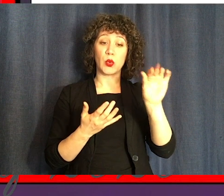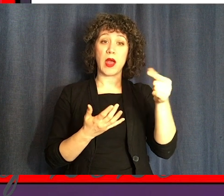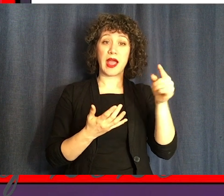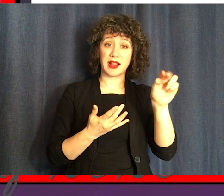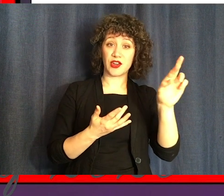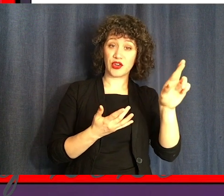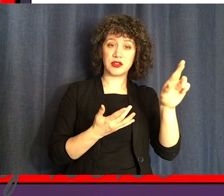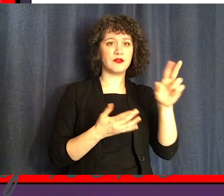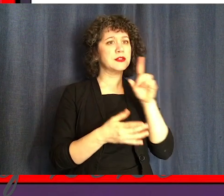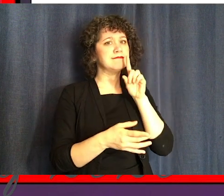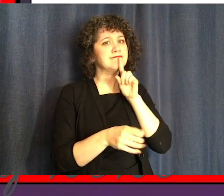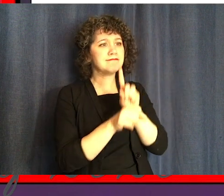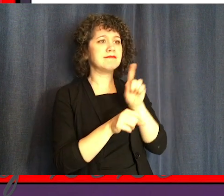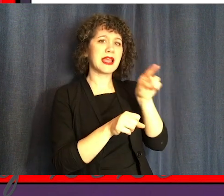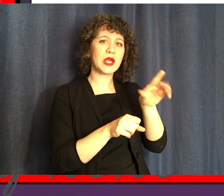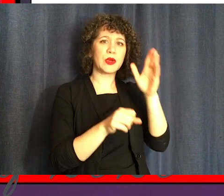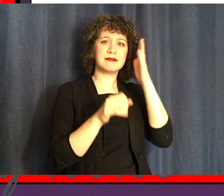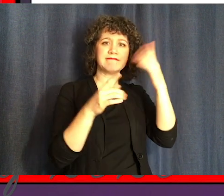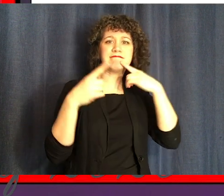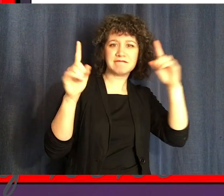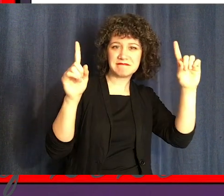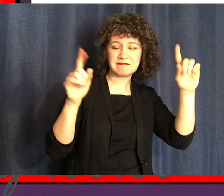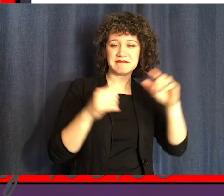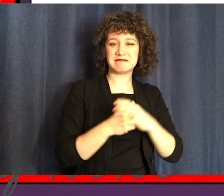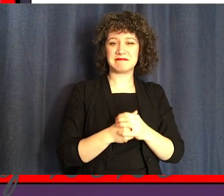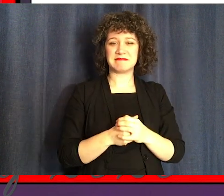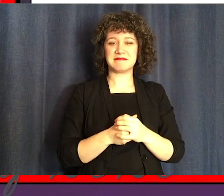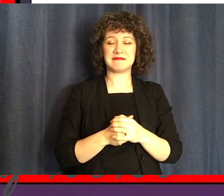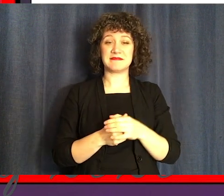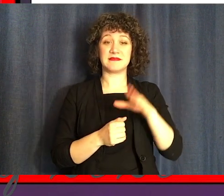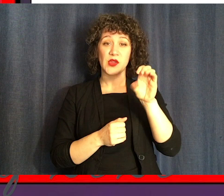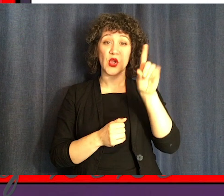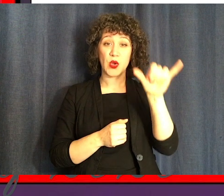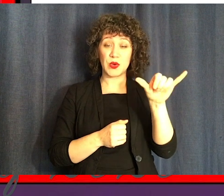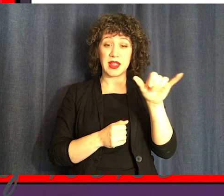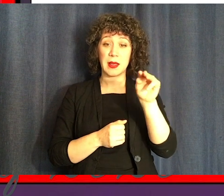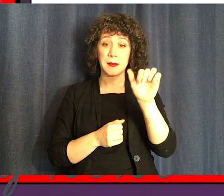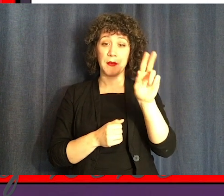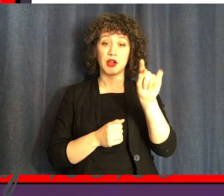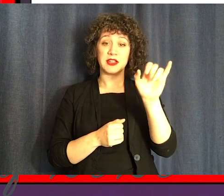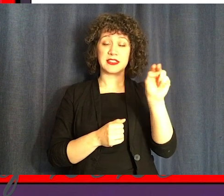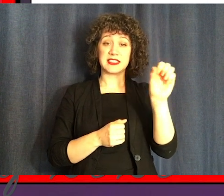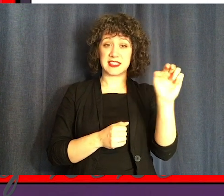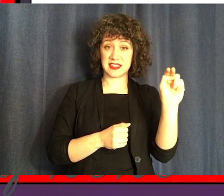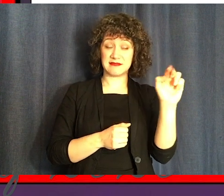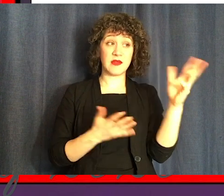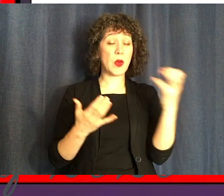Cody Martinson. Cody would like to thank his parents for helping him graduate.